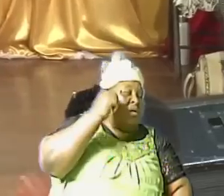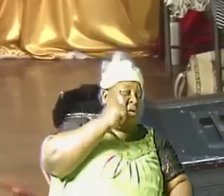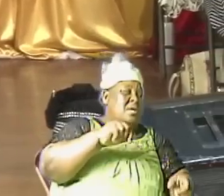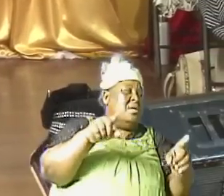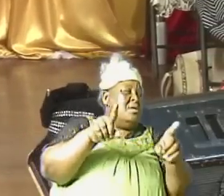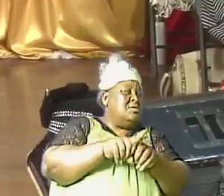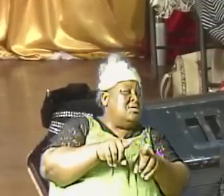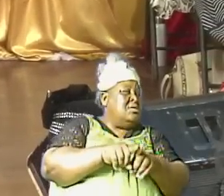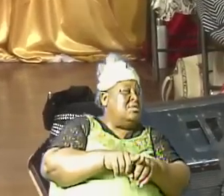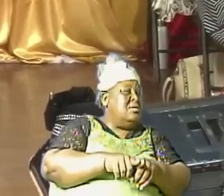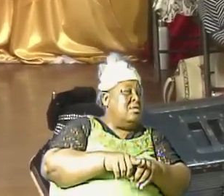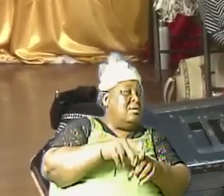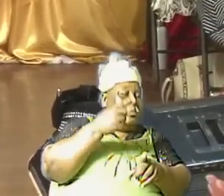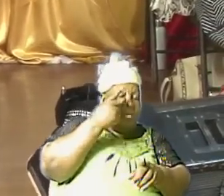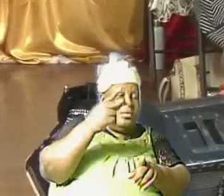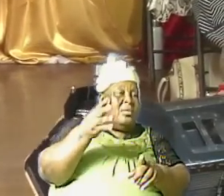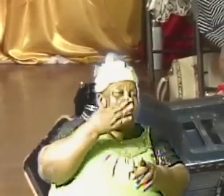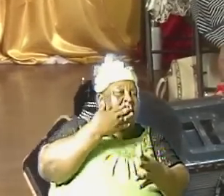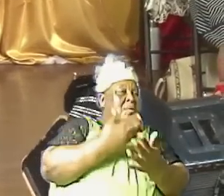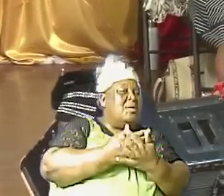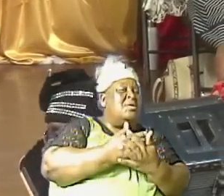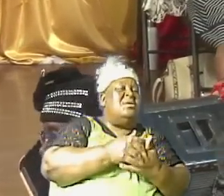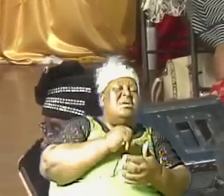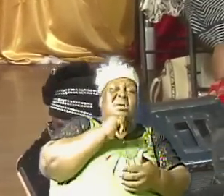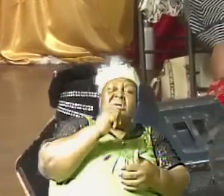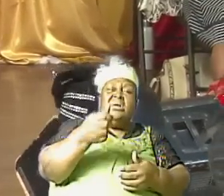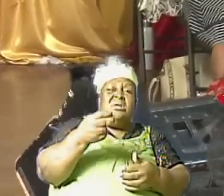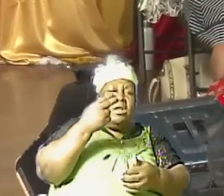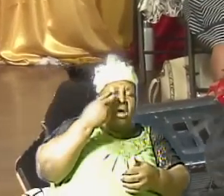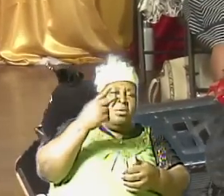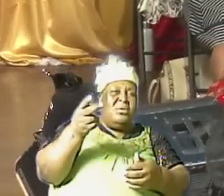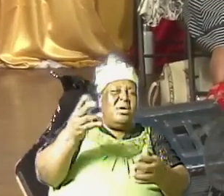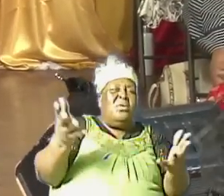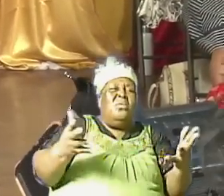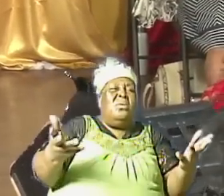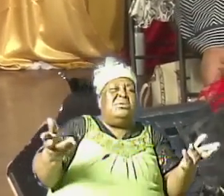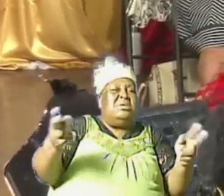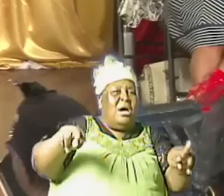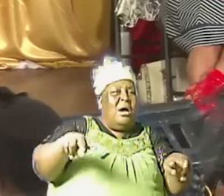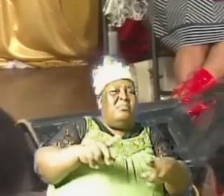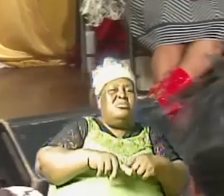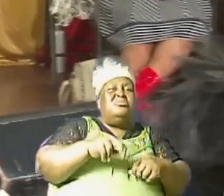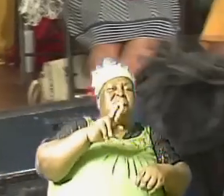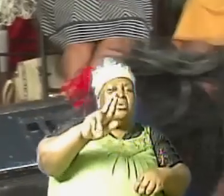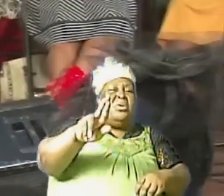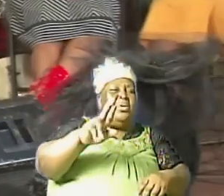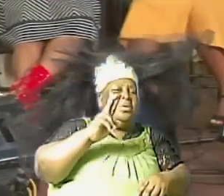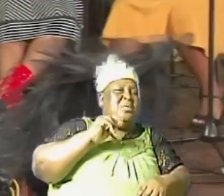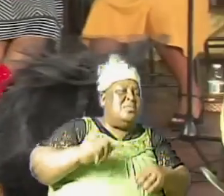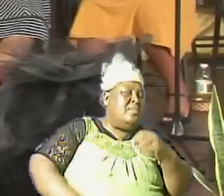Sister Olive, looking good, not looking like what she has been through.